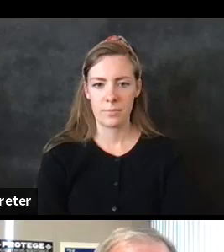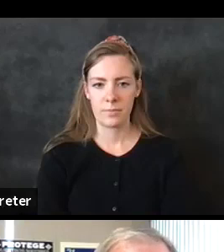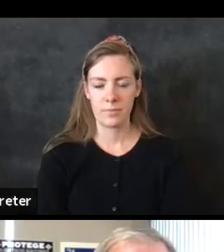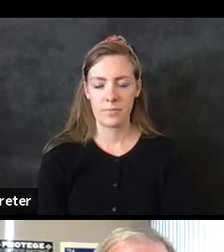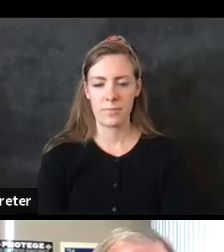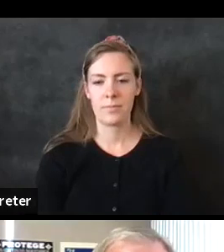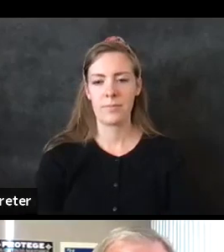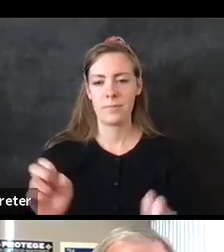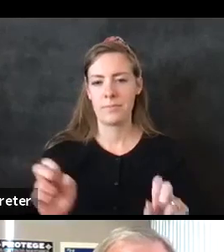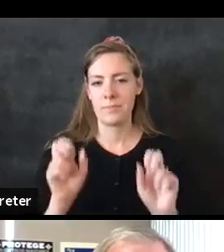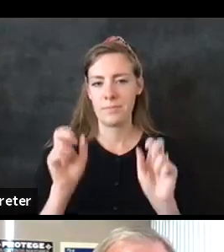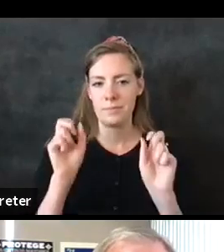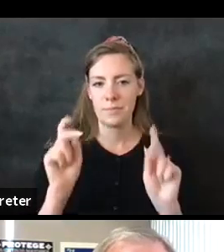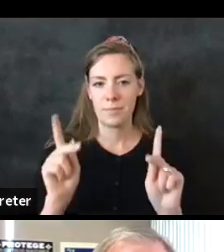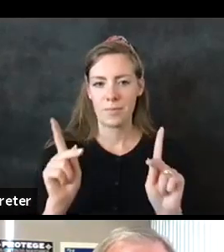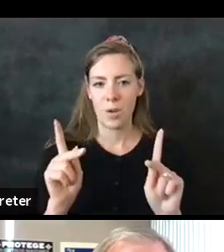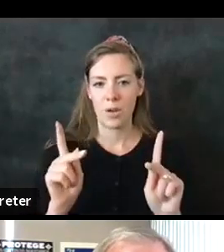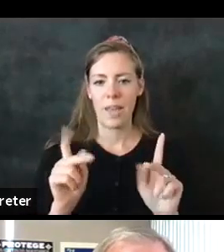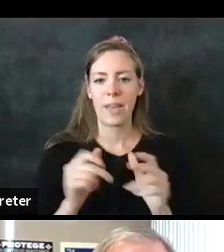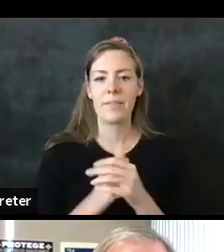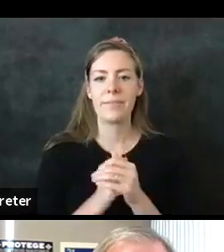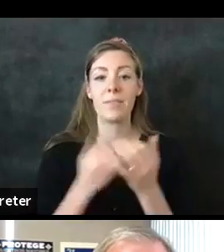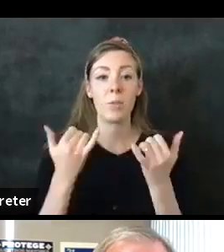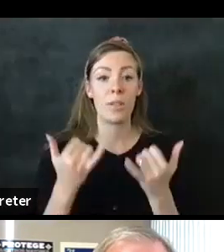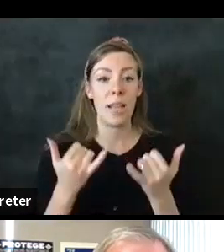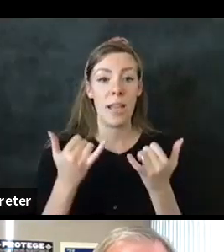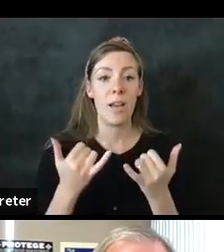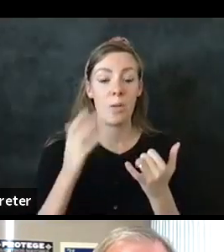Okay, now I think we're going to go